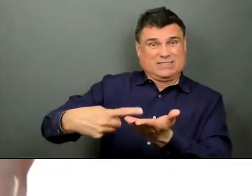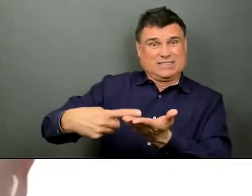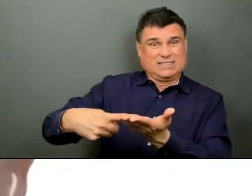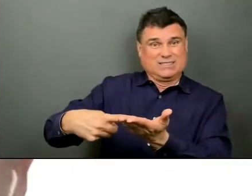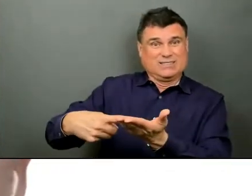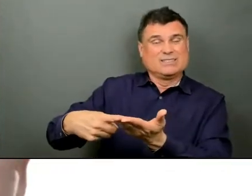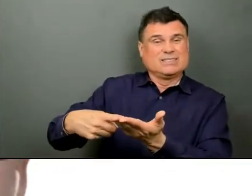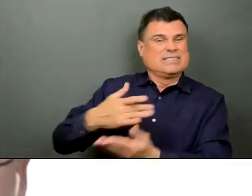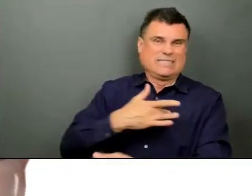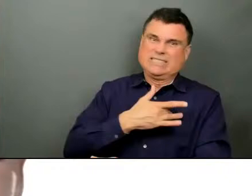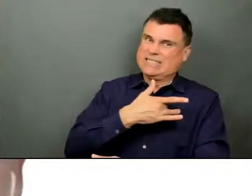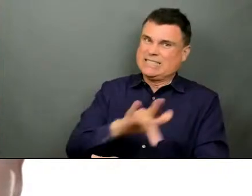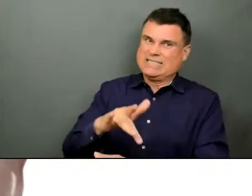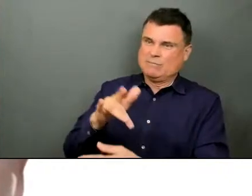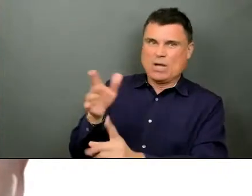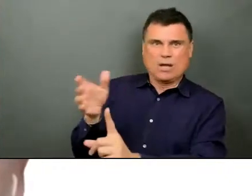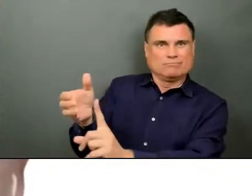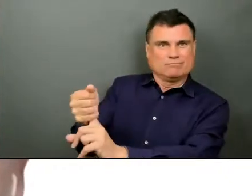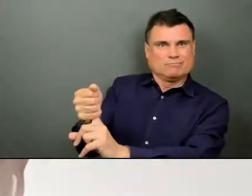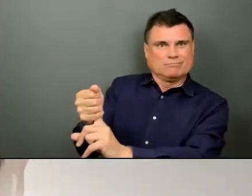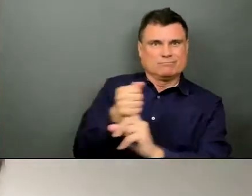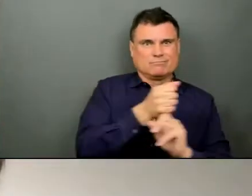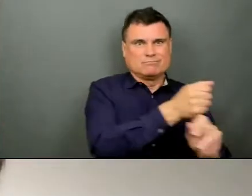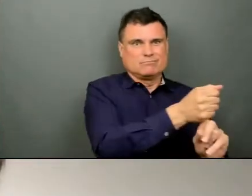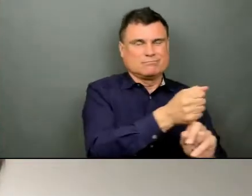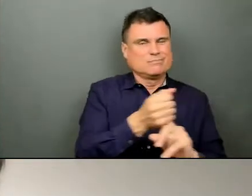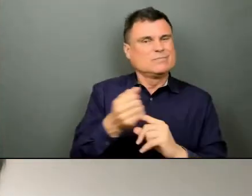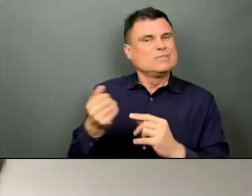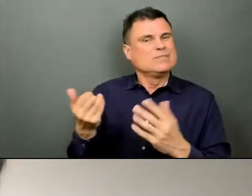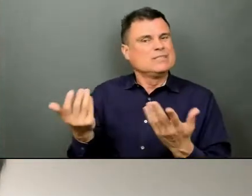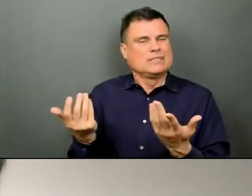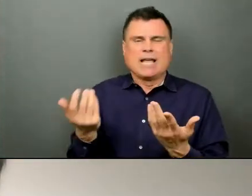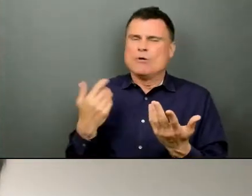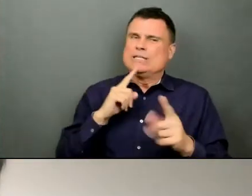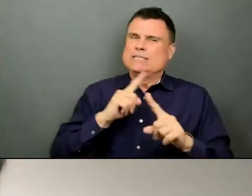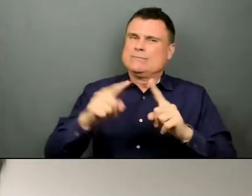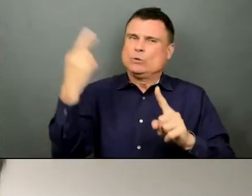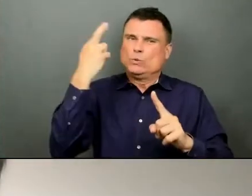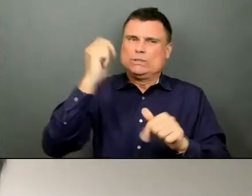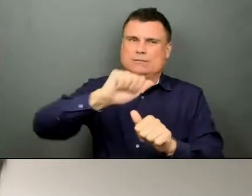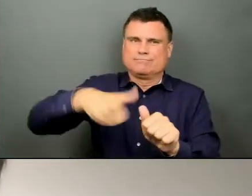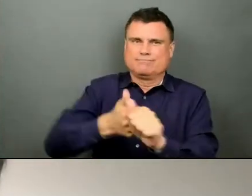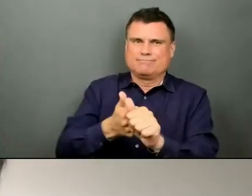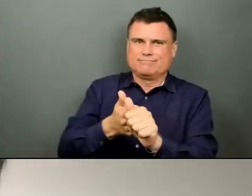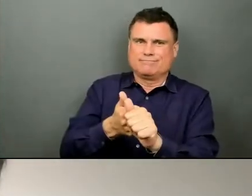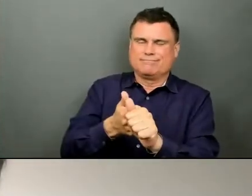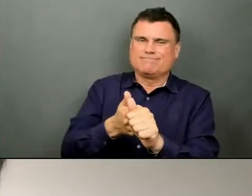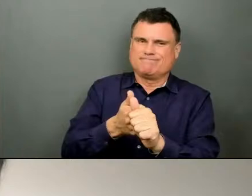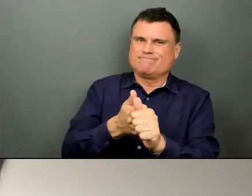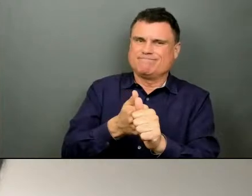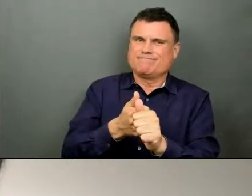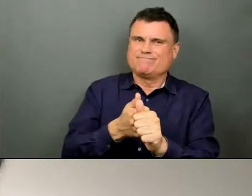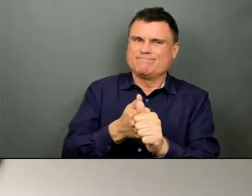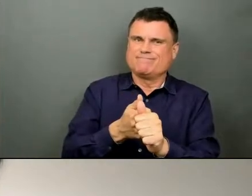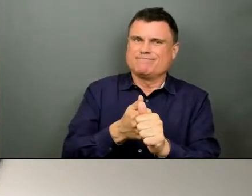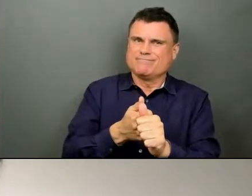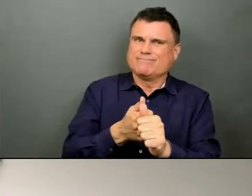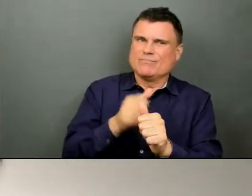that there's an obvious answer. And I think that it's really important to recognize